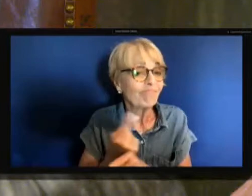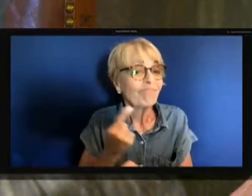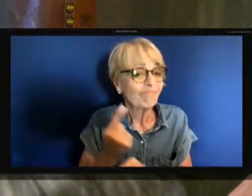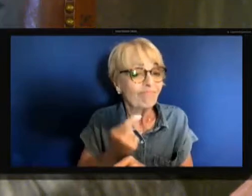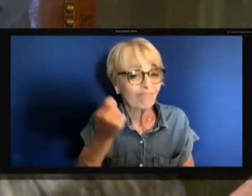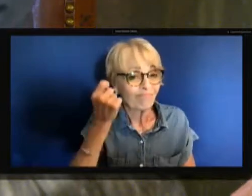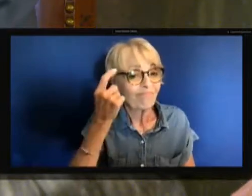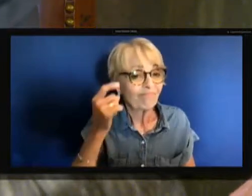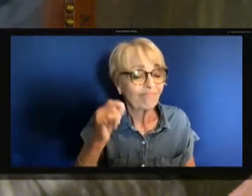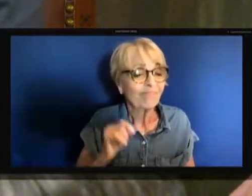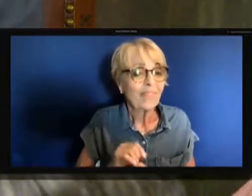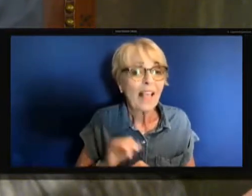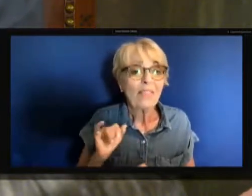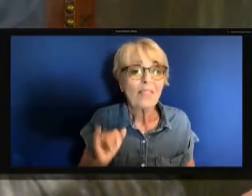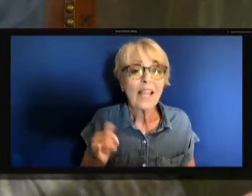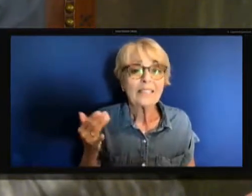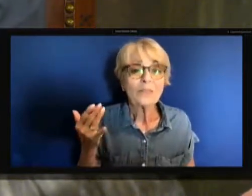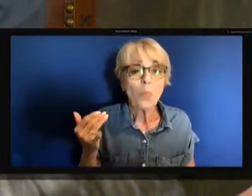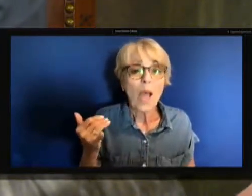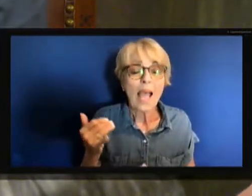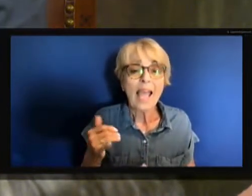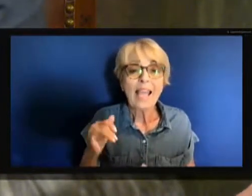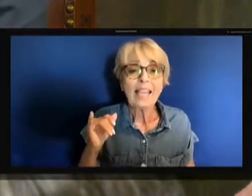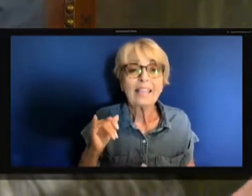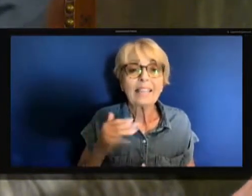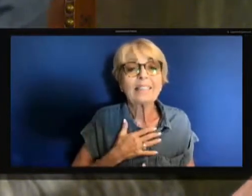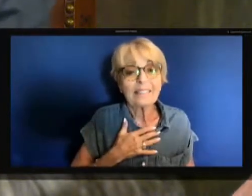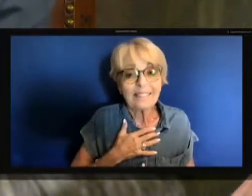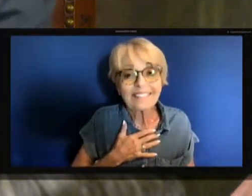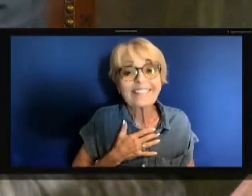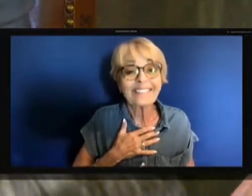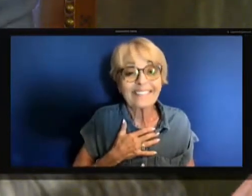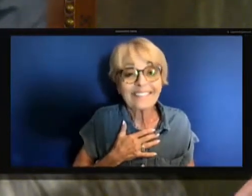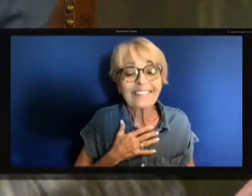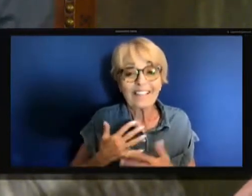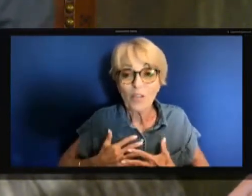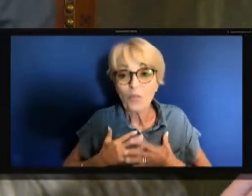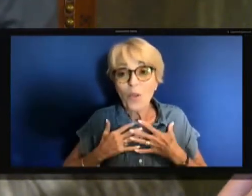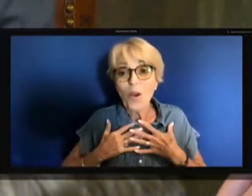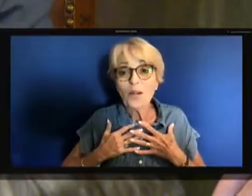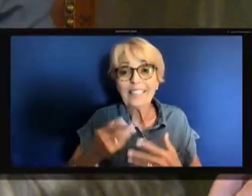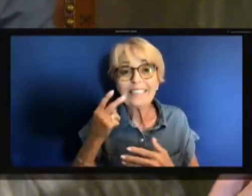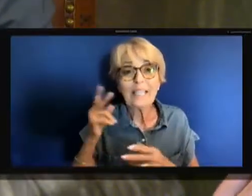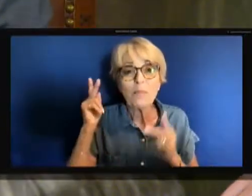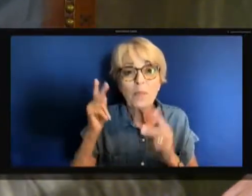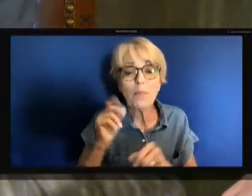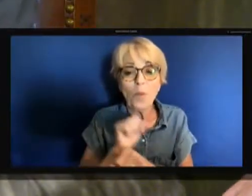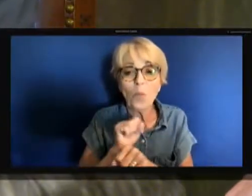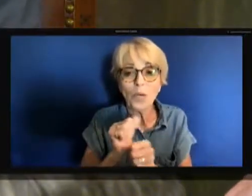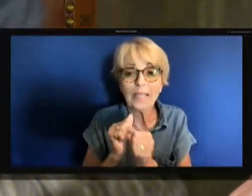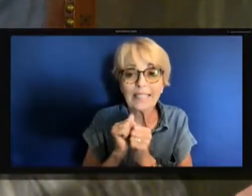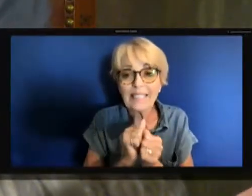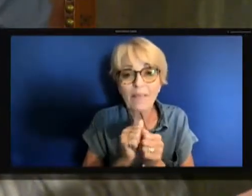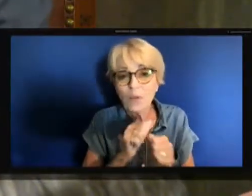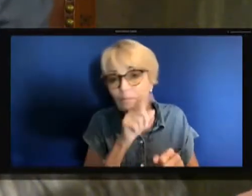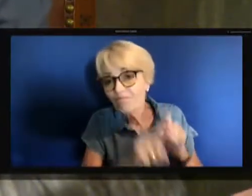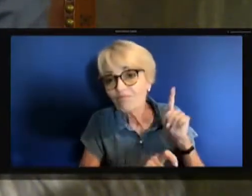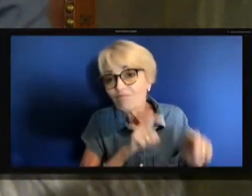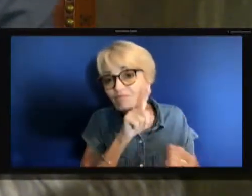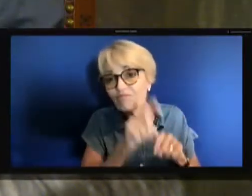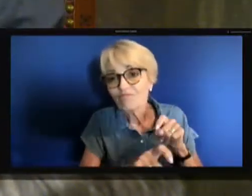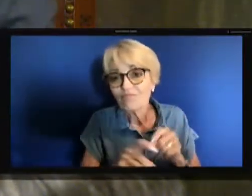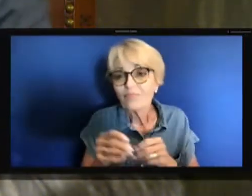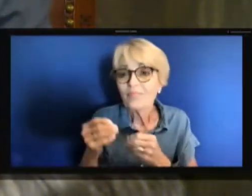so that's why it's very heartening to see, right, to see people working together, asking questions, giving good answers,